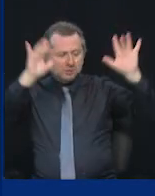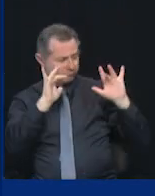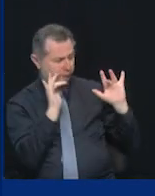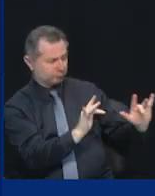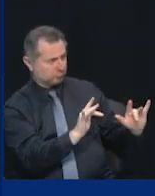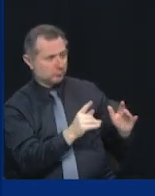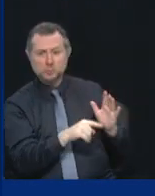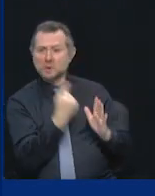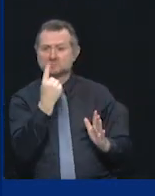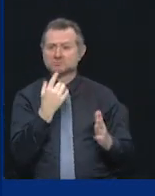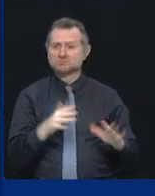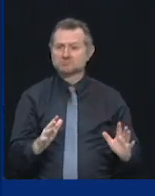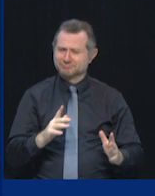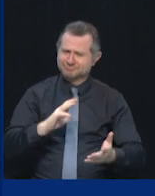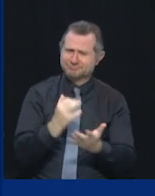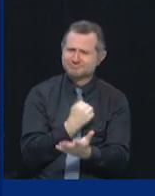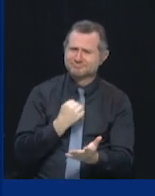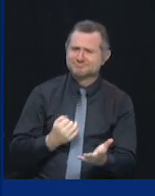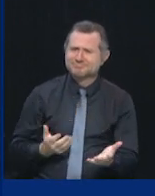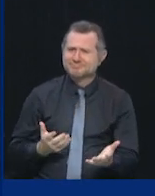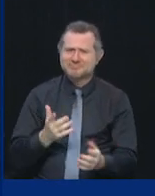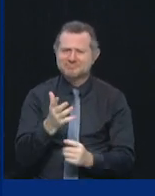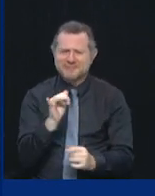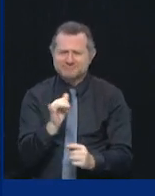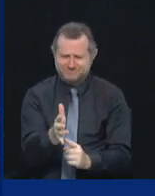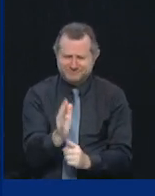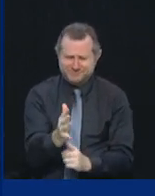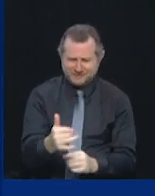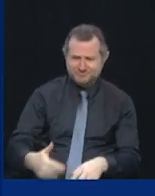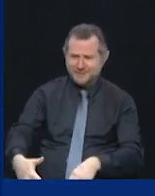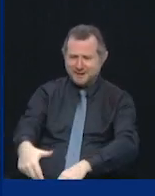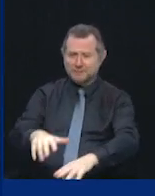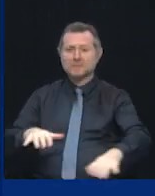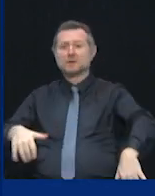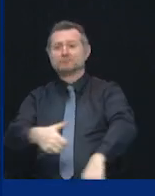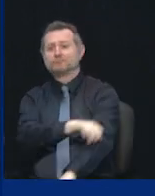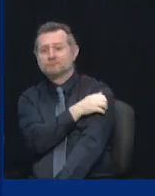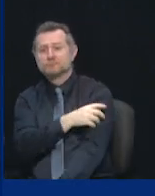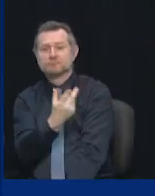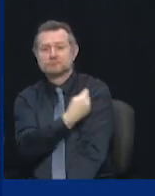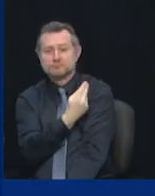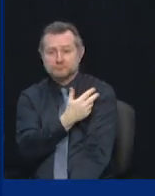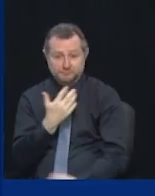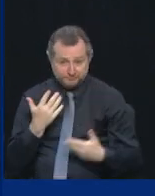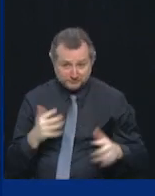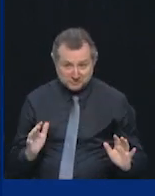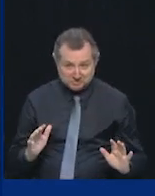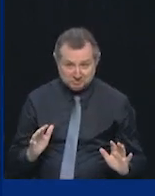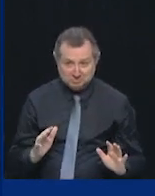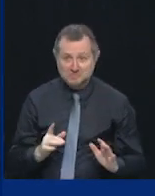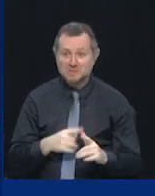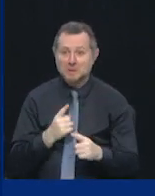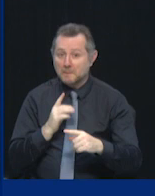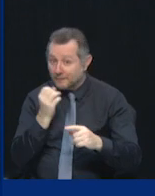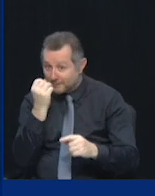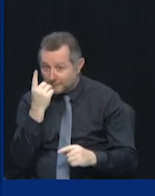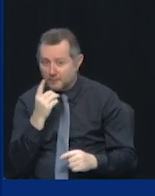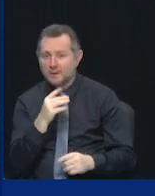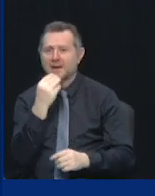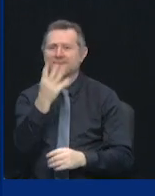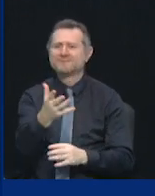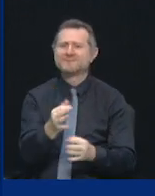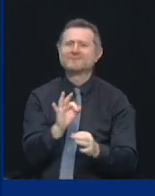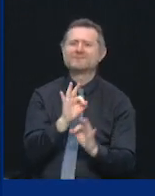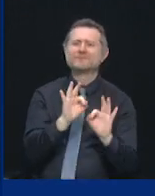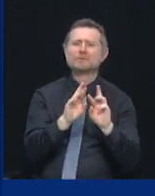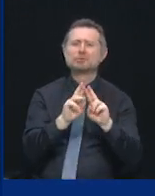Stop, take a few minutes, get the vaccine, and then you get the incentive